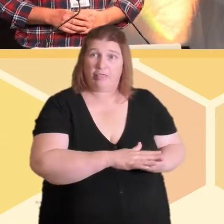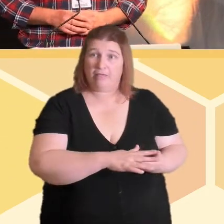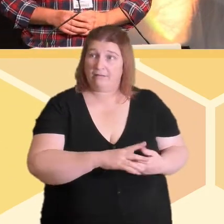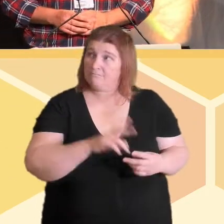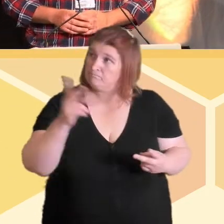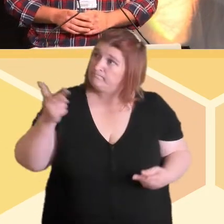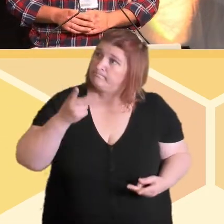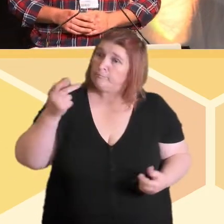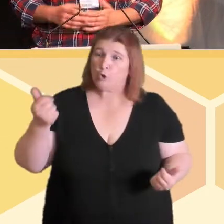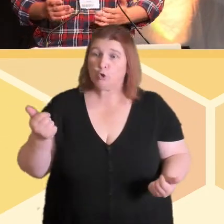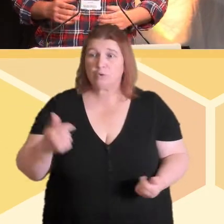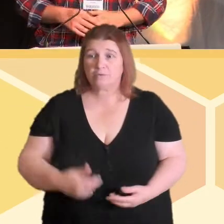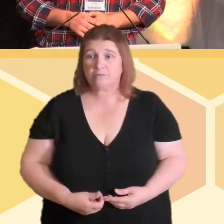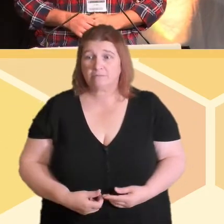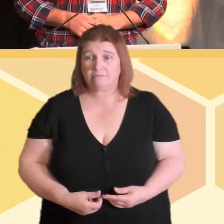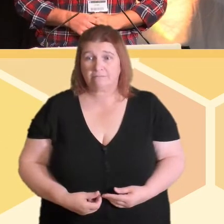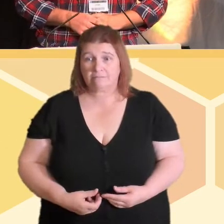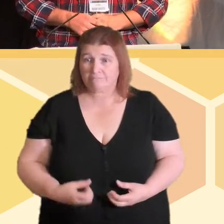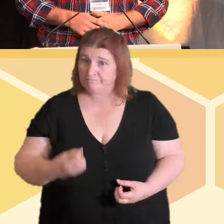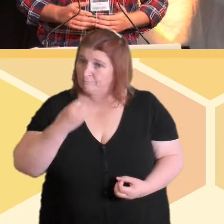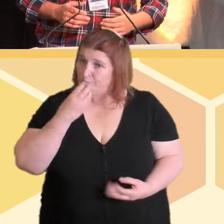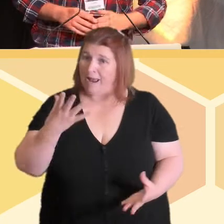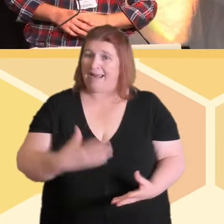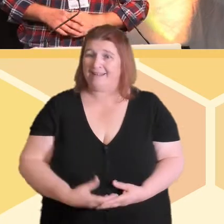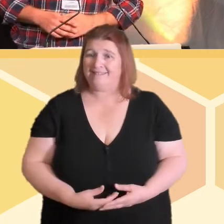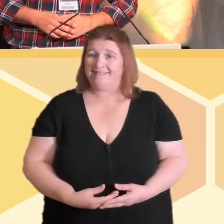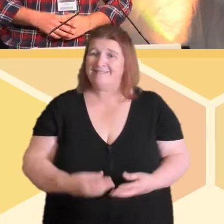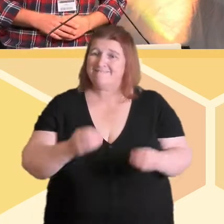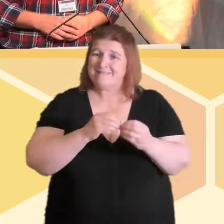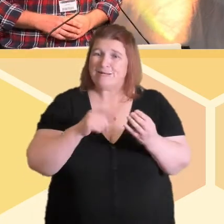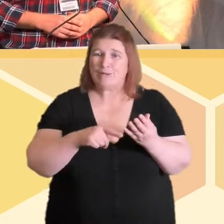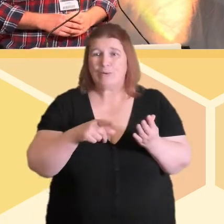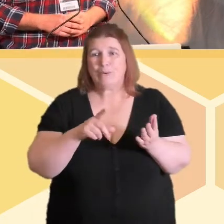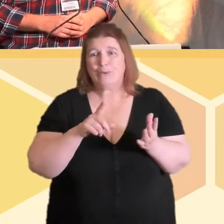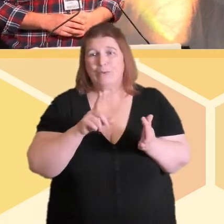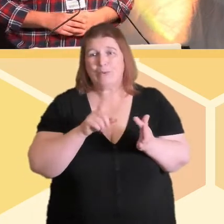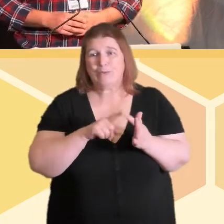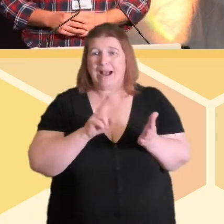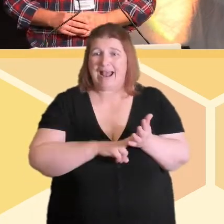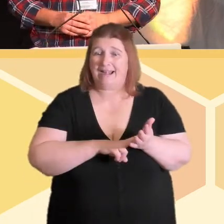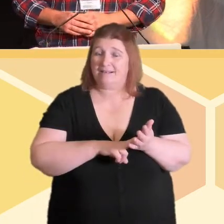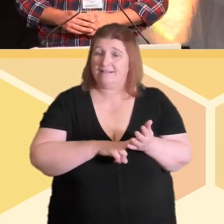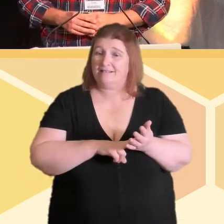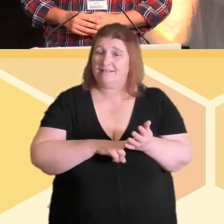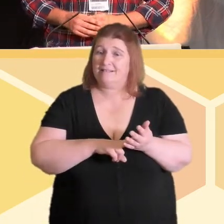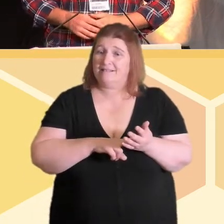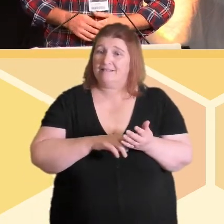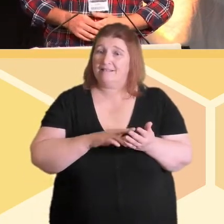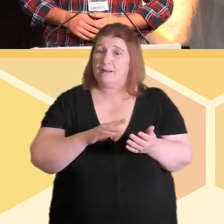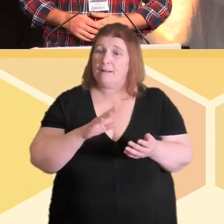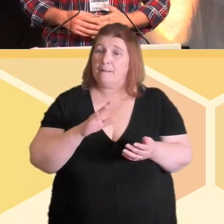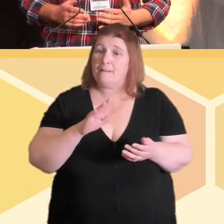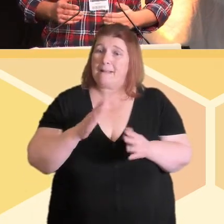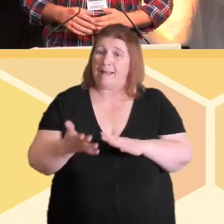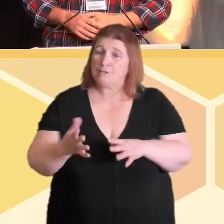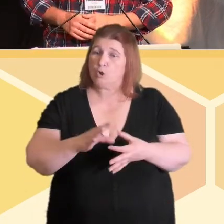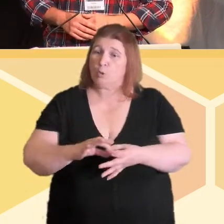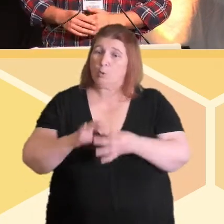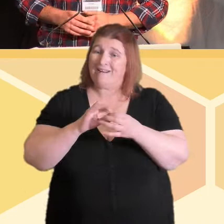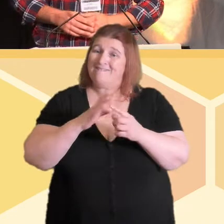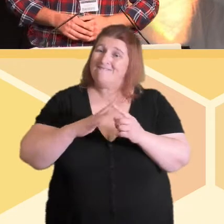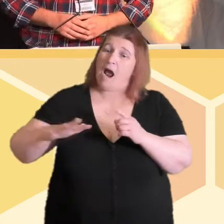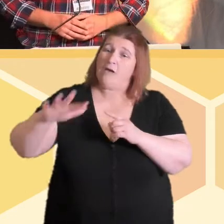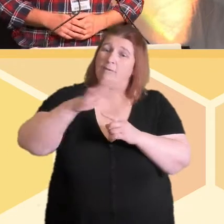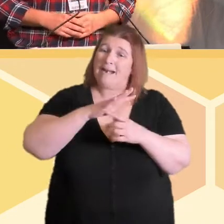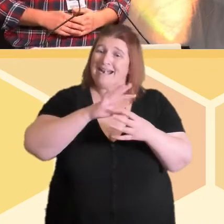good. It was BUEN. And today I'm sharing with you on behalf of the Baptist Union Environment Network, BUEN, about